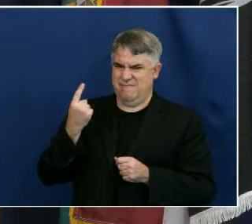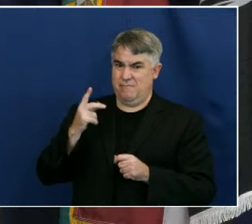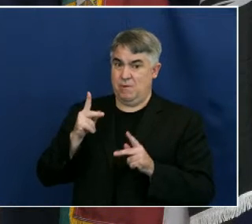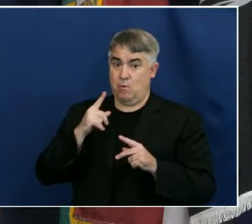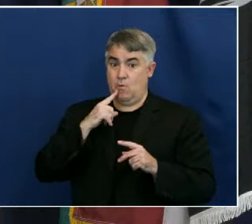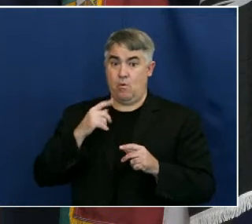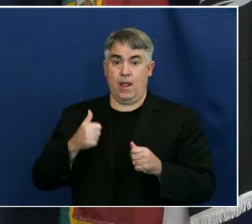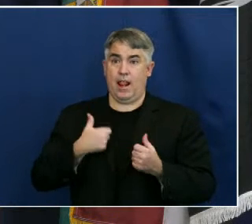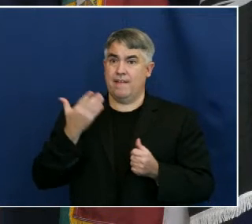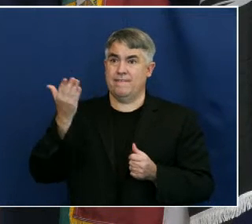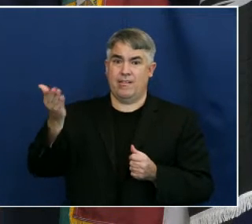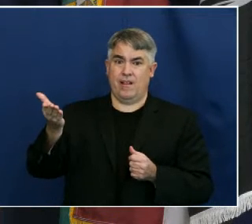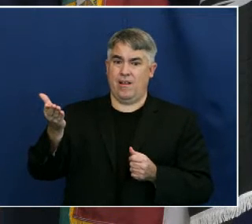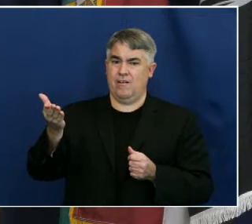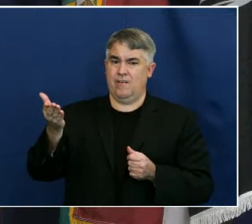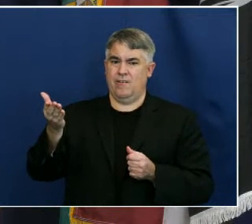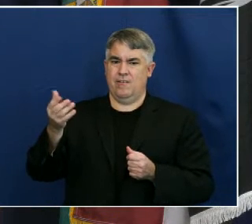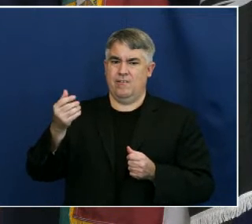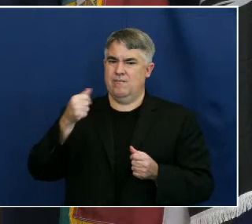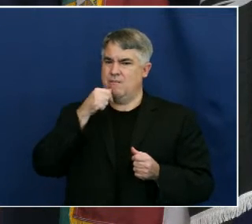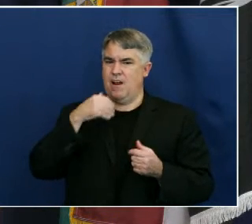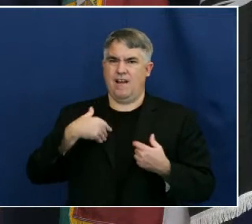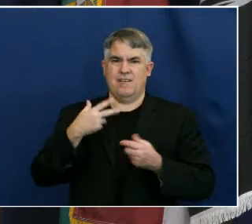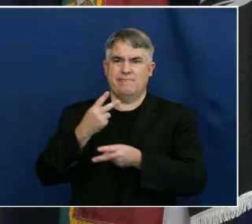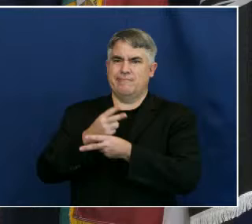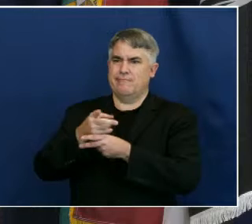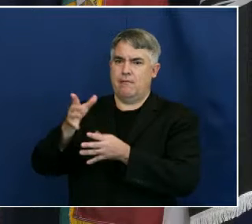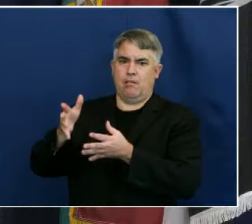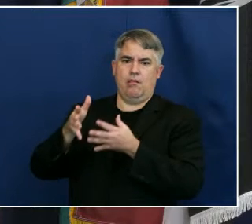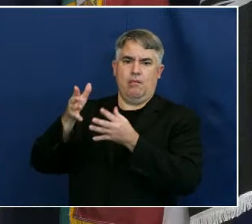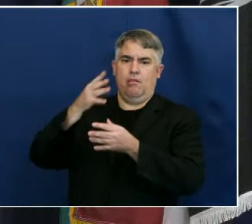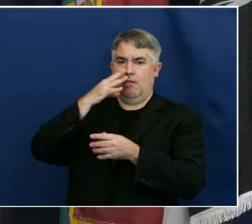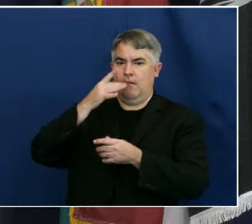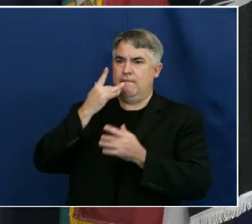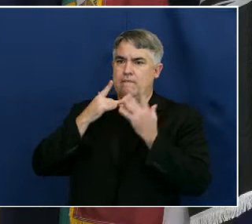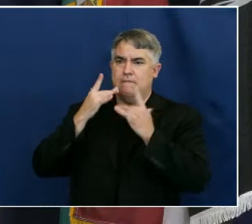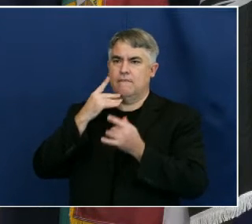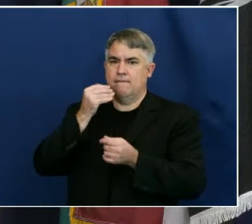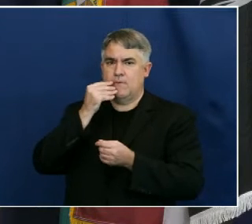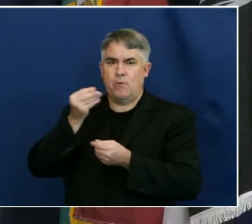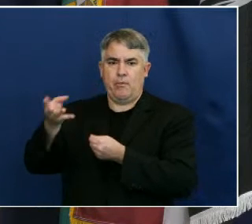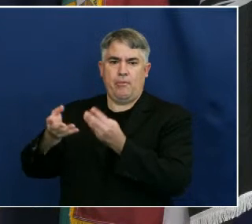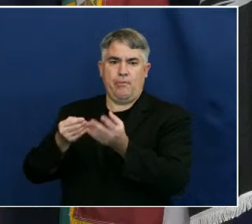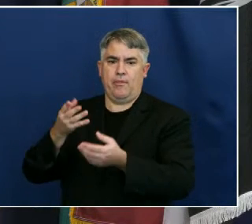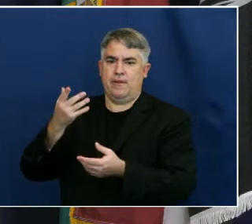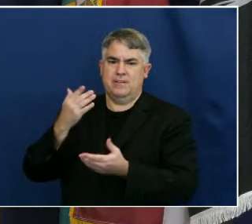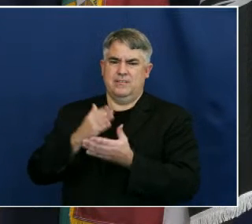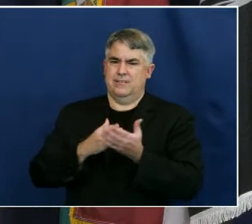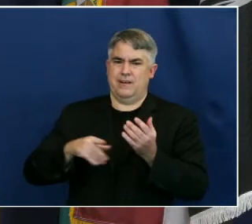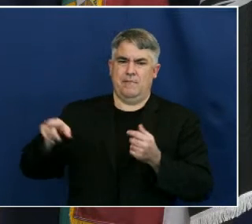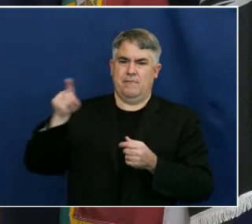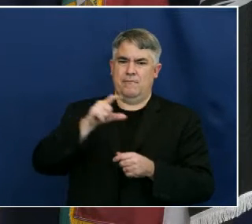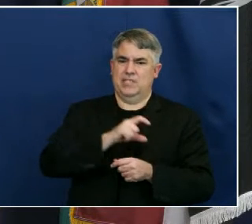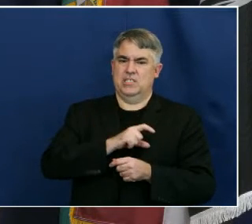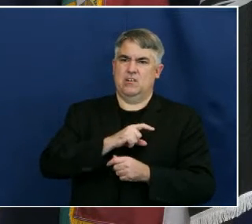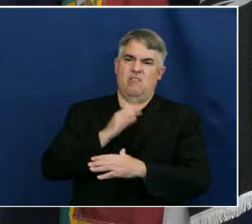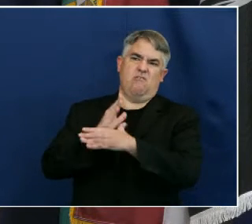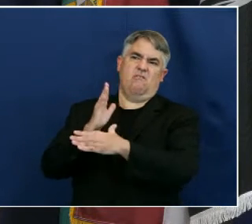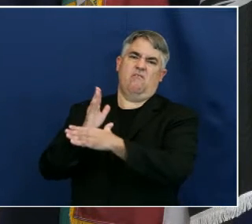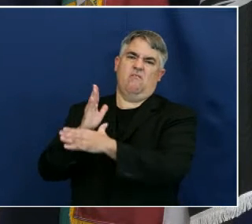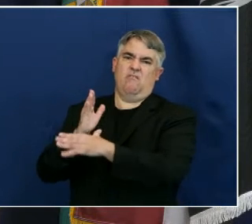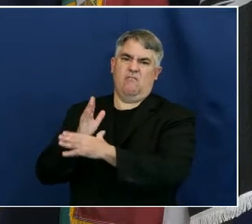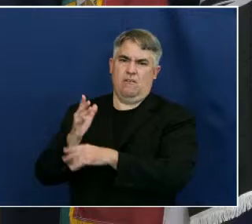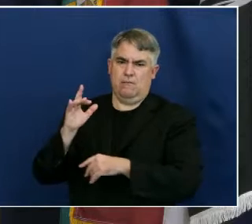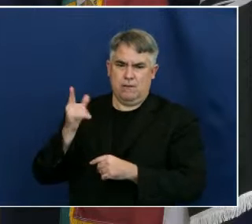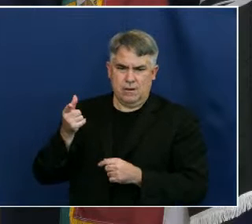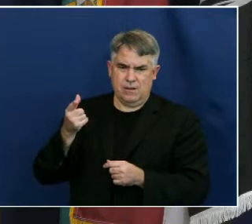is inadequate, they aren't receiving medications on time. There were complaints about security harassing the guests. And 2 hotel employees told